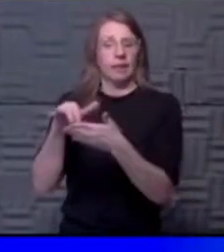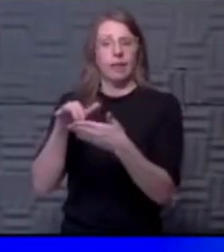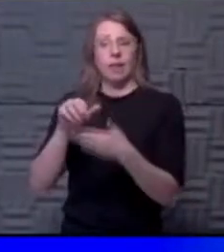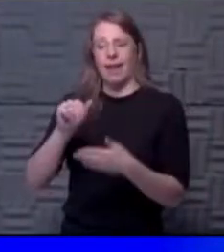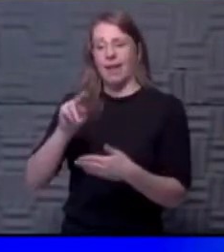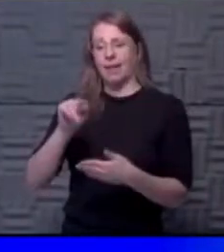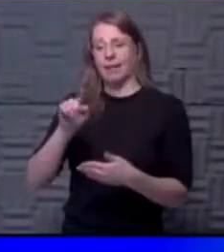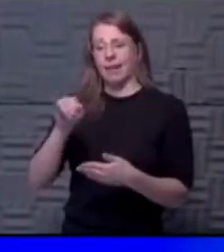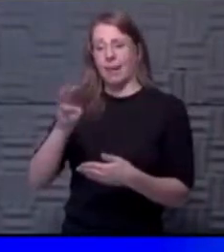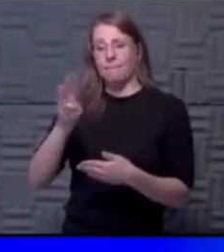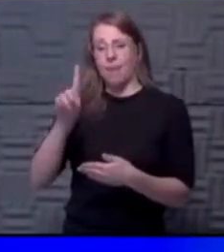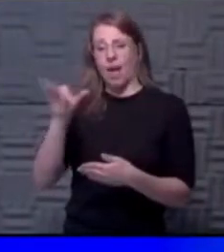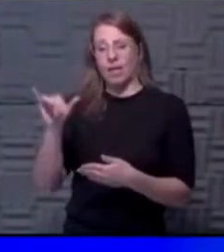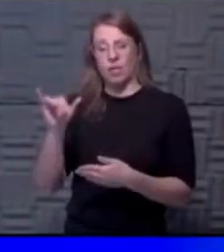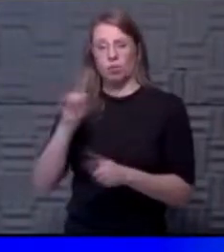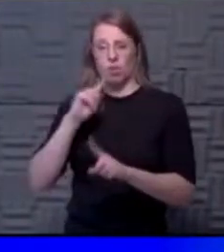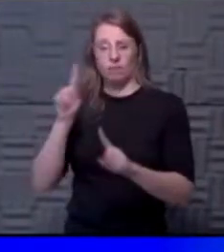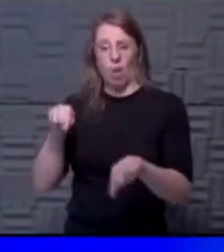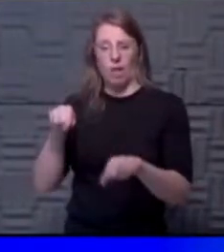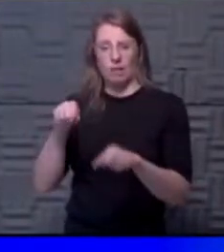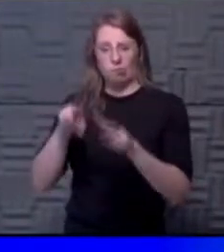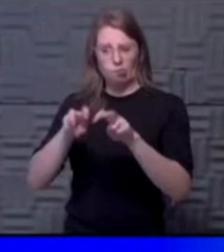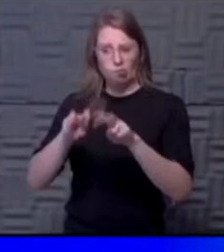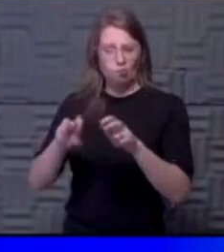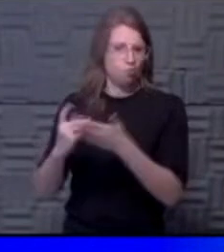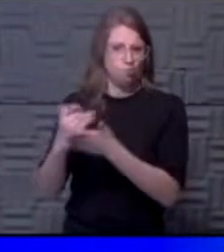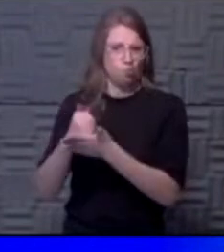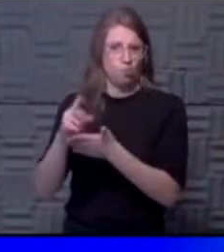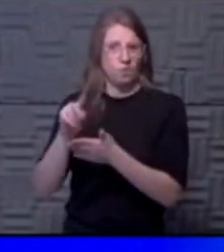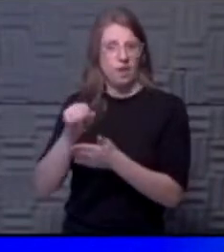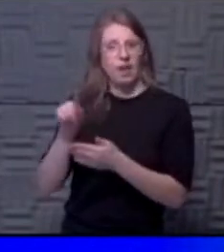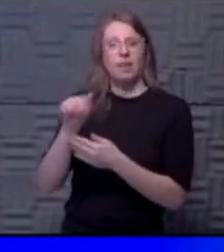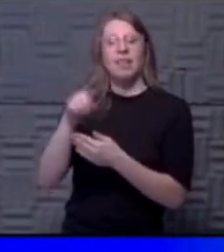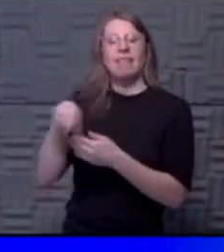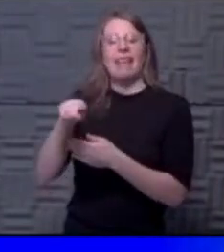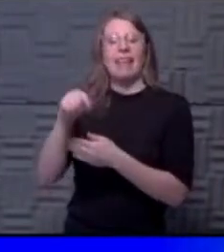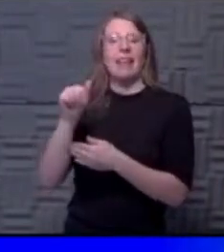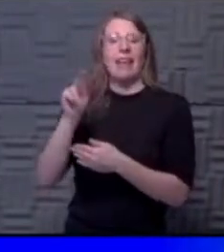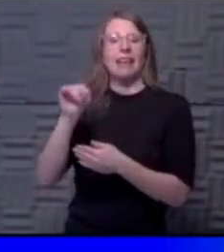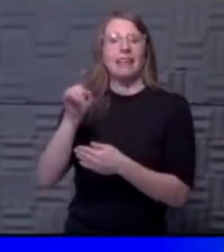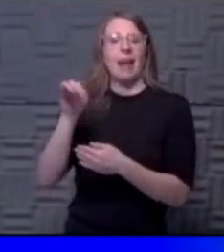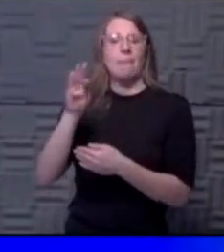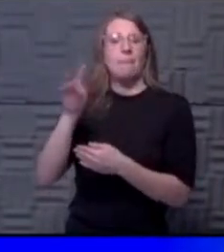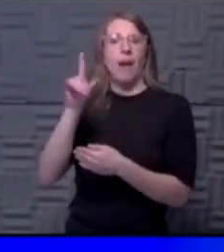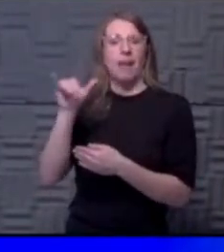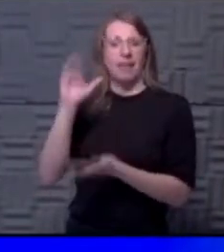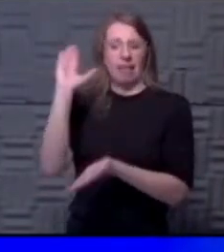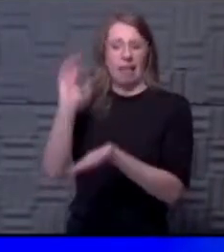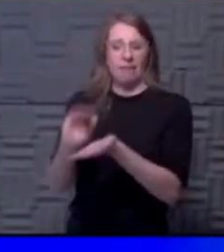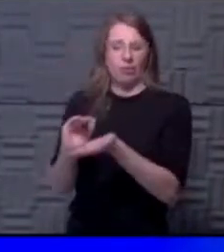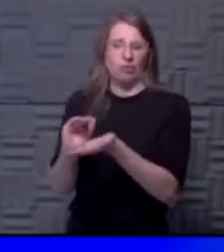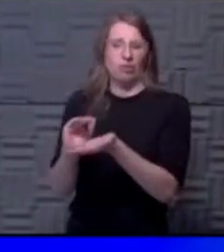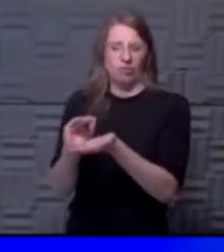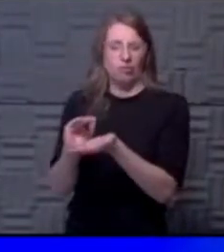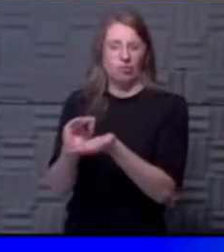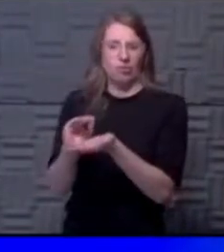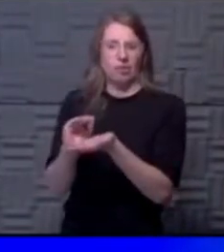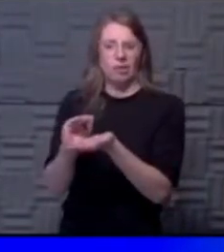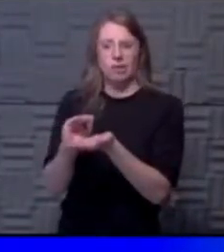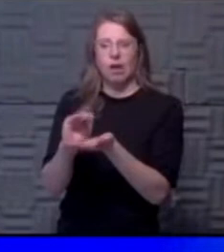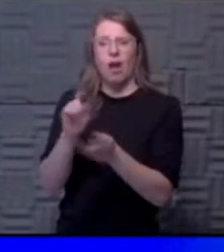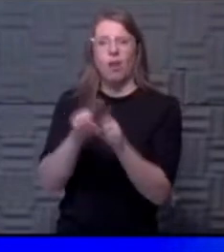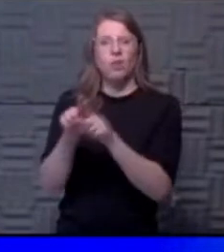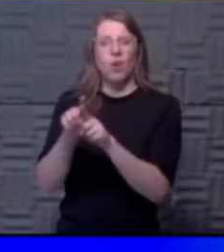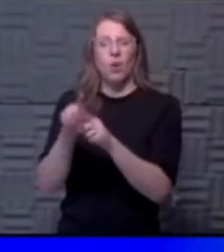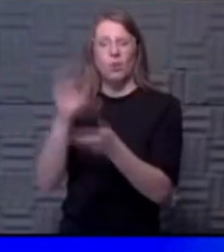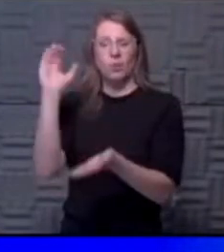antibody response. And there were some in those population that had reduced antibody levels, reduced antibody response. But again, you have